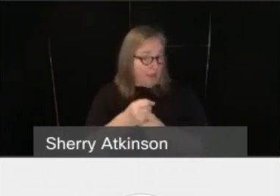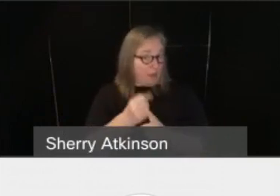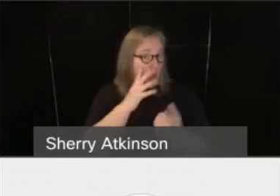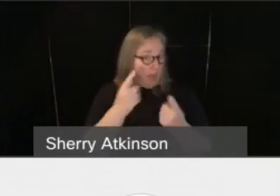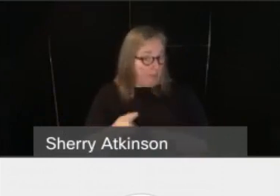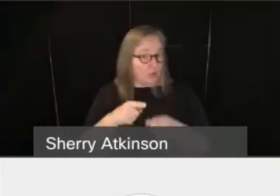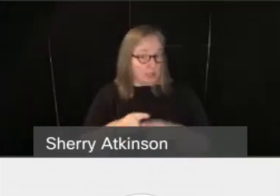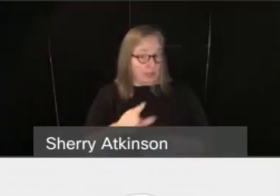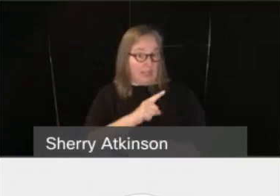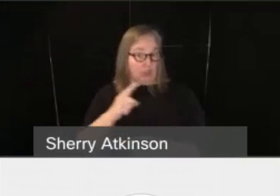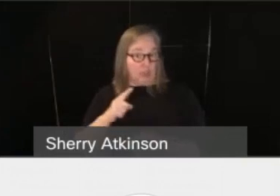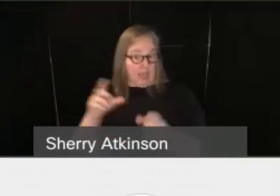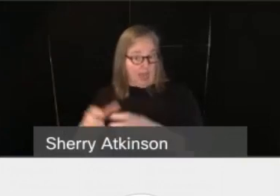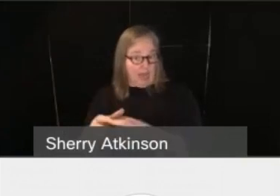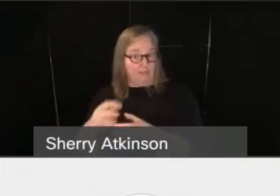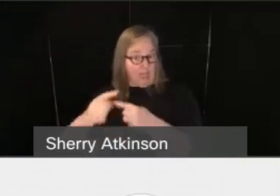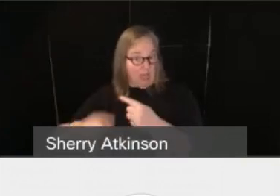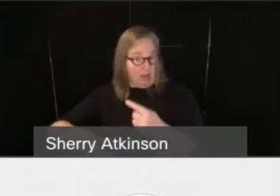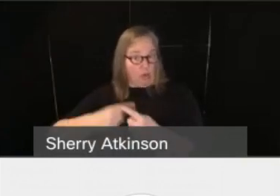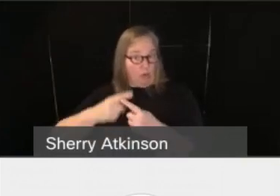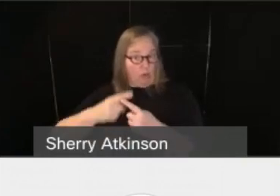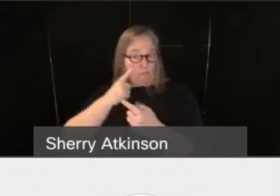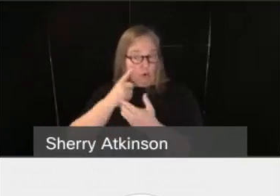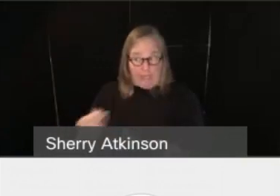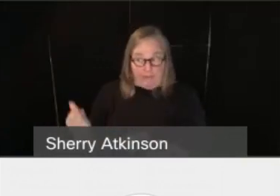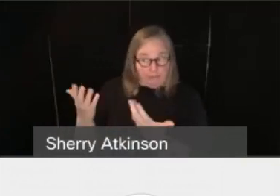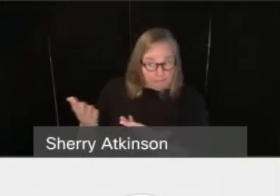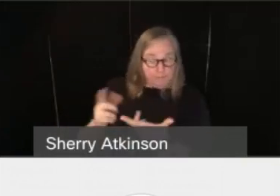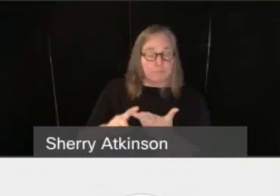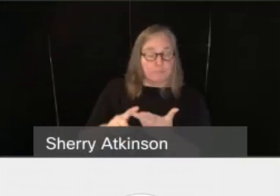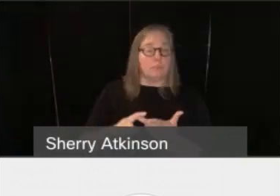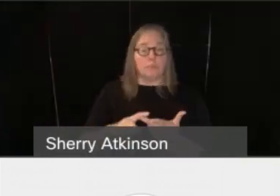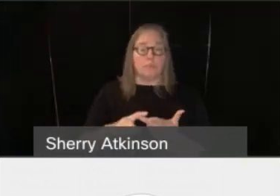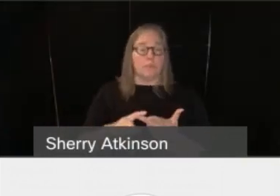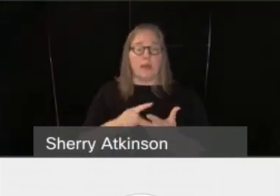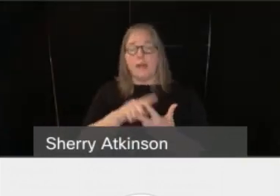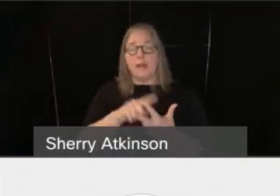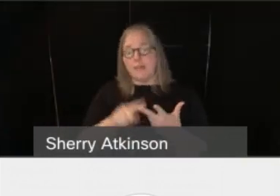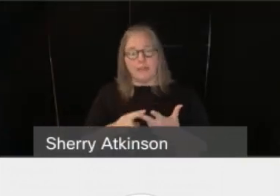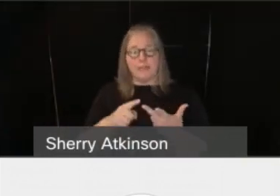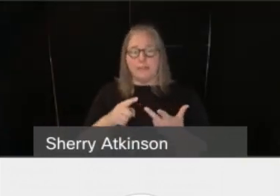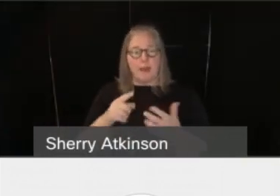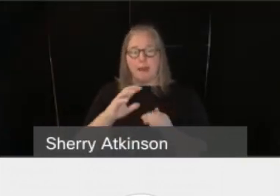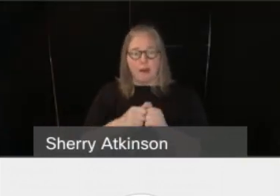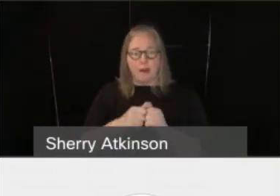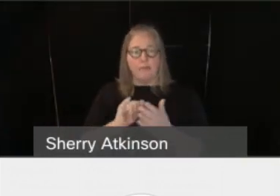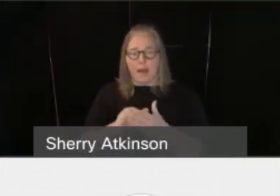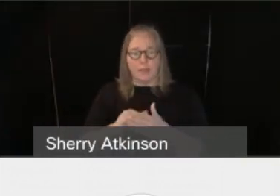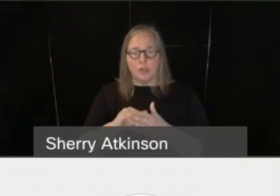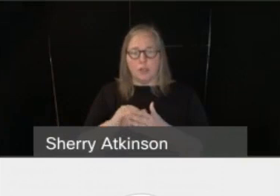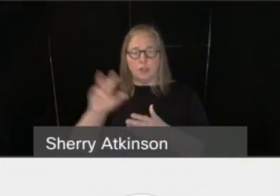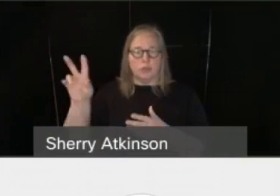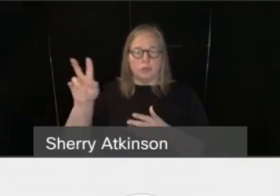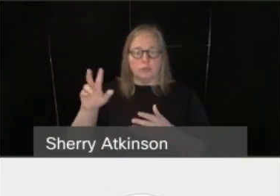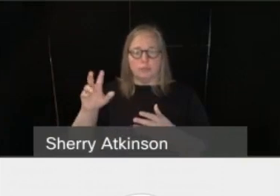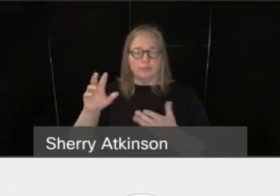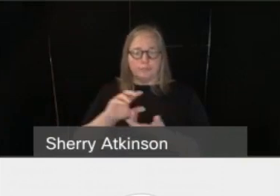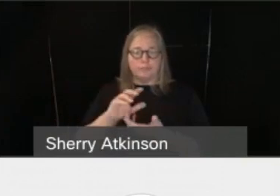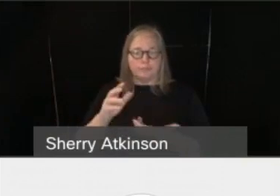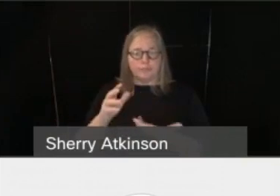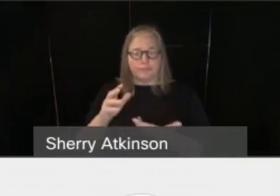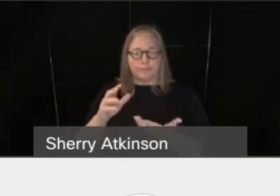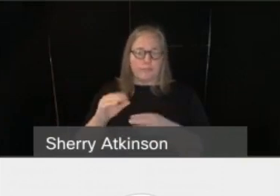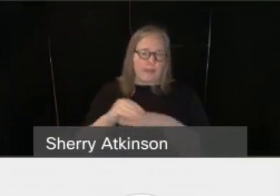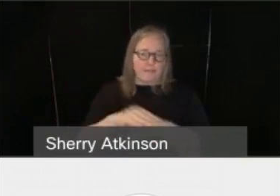legislative cycle for relief, and then the aspect of what that will translate to the local level as well. But something that